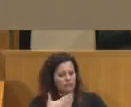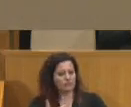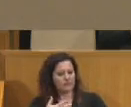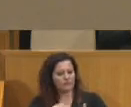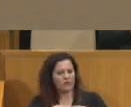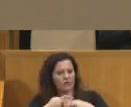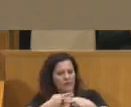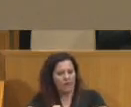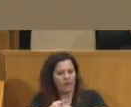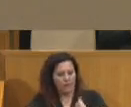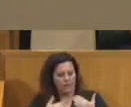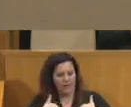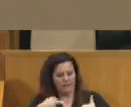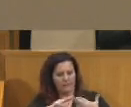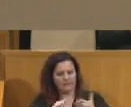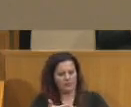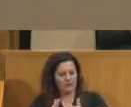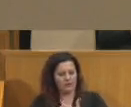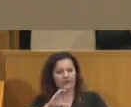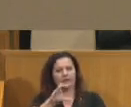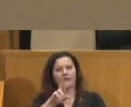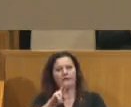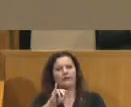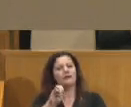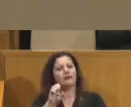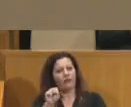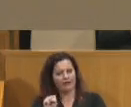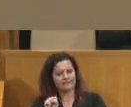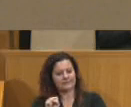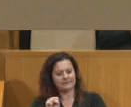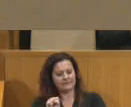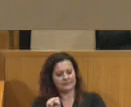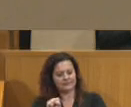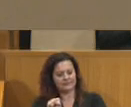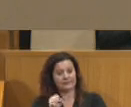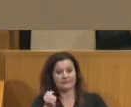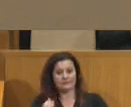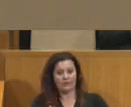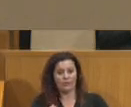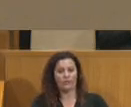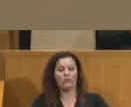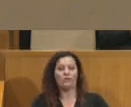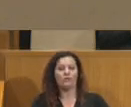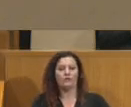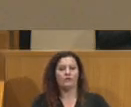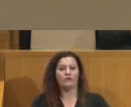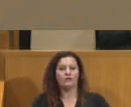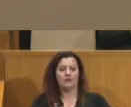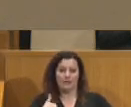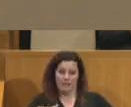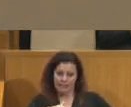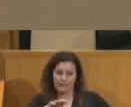importantly, I had breakfast this morning, Madam Mayor, with the DA, and we shared a concern